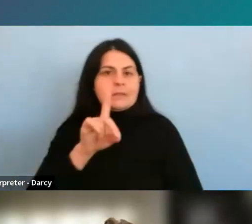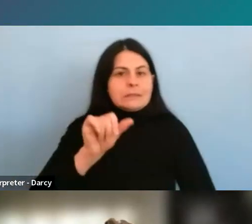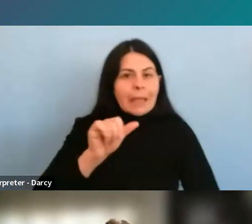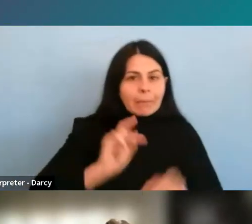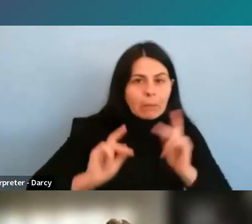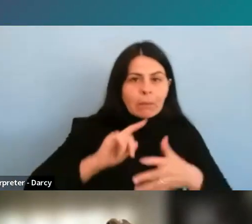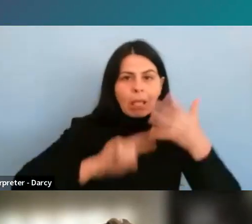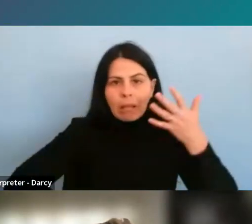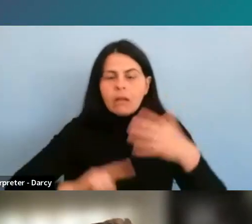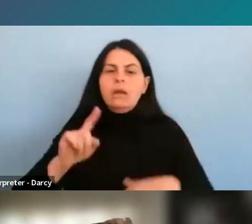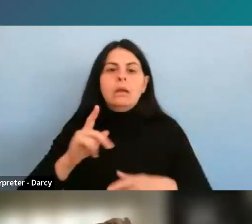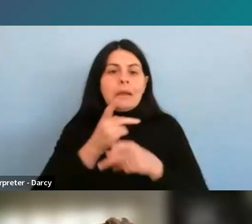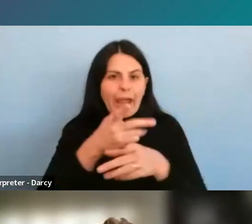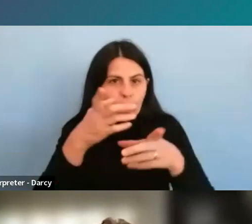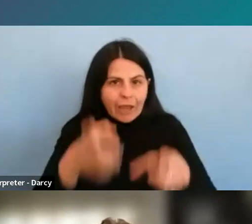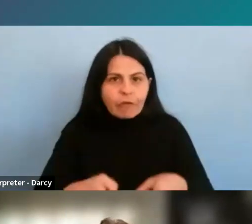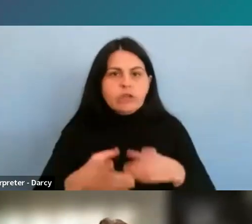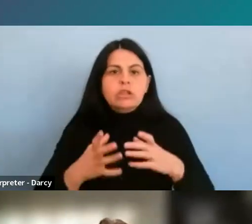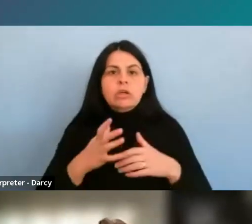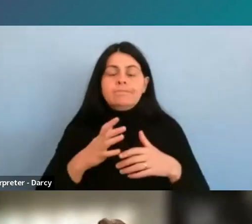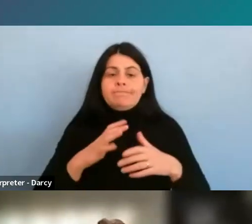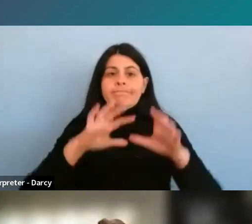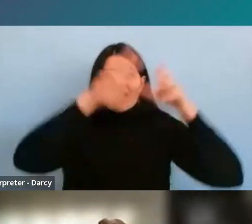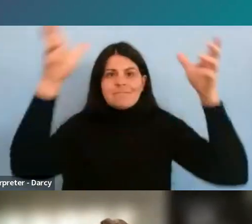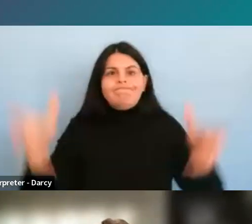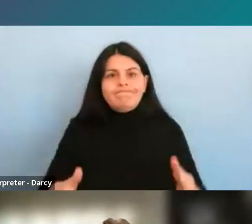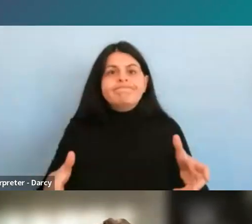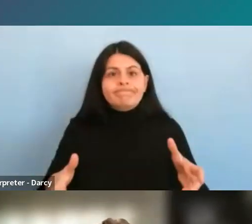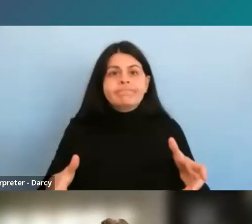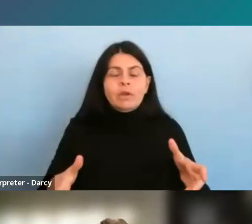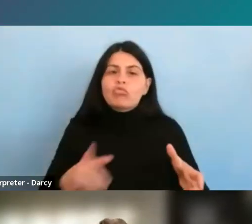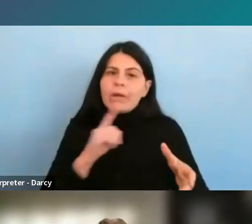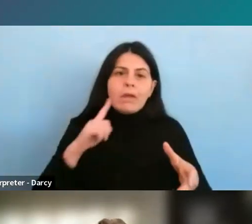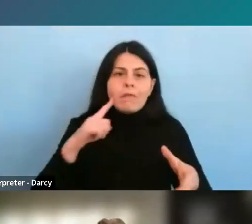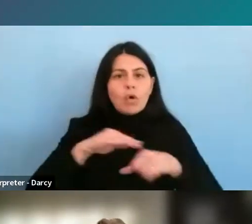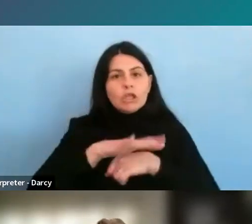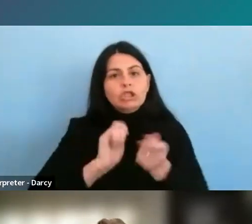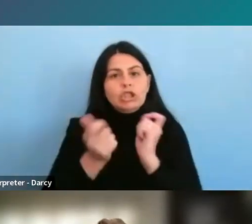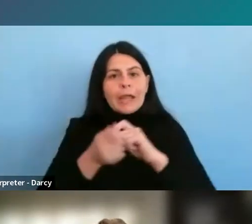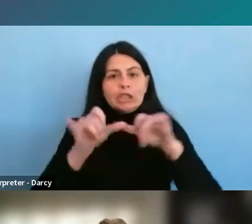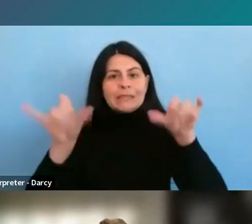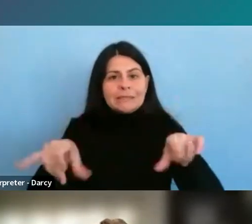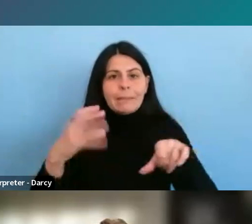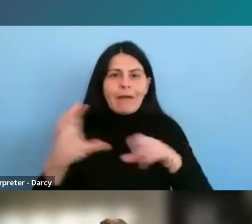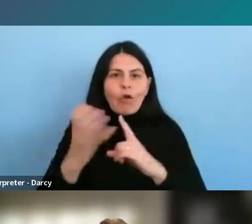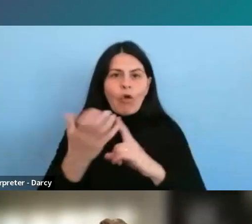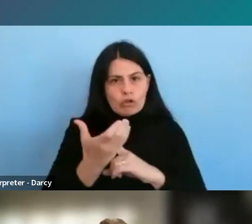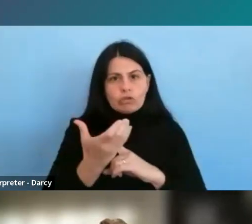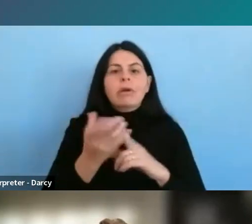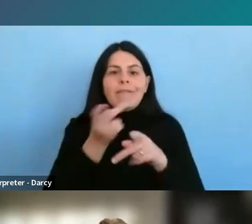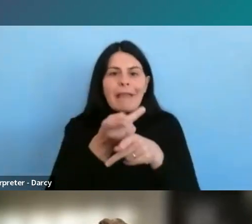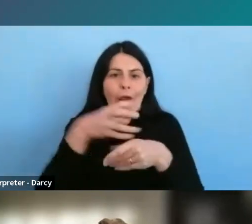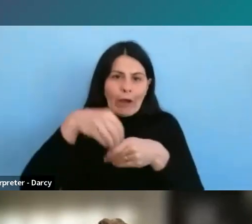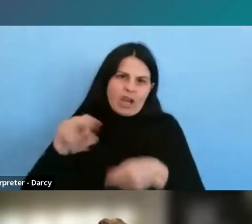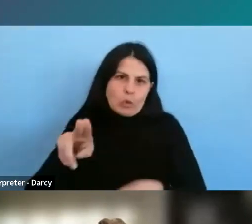workers, all under one umbrella to really try to transform the systems and the culture of care in this country.